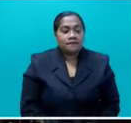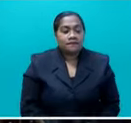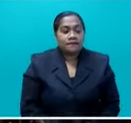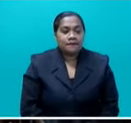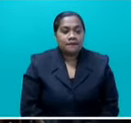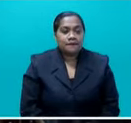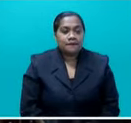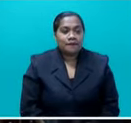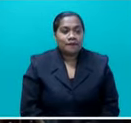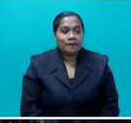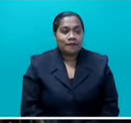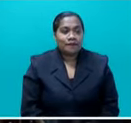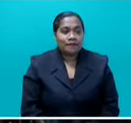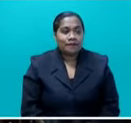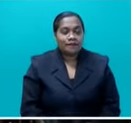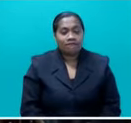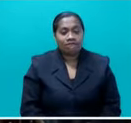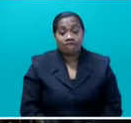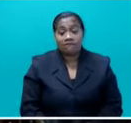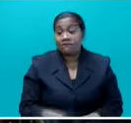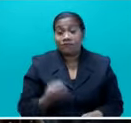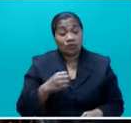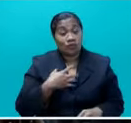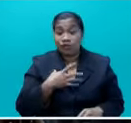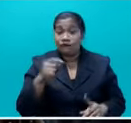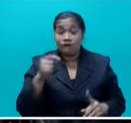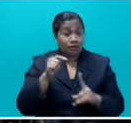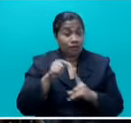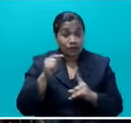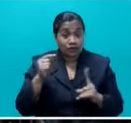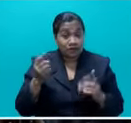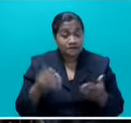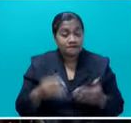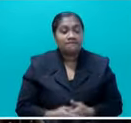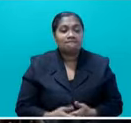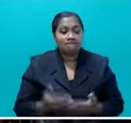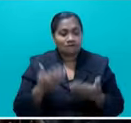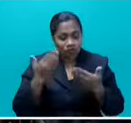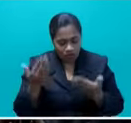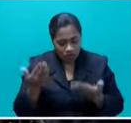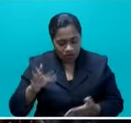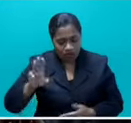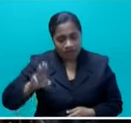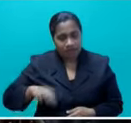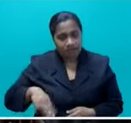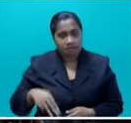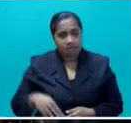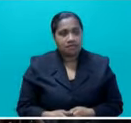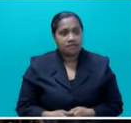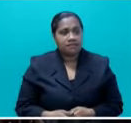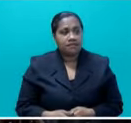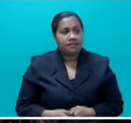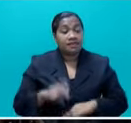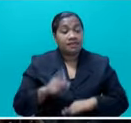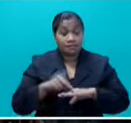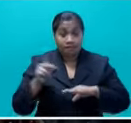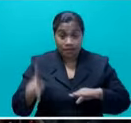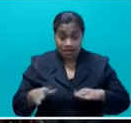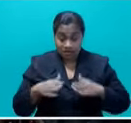There being no further points being raised, honourable members, Parliament will now